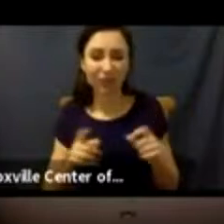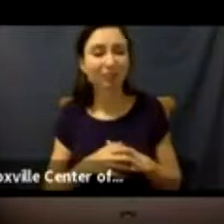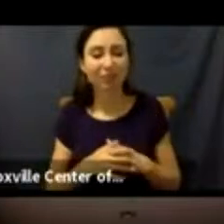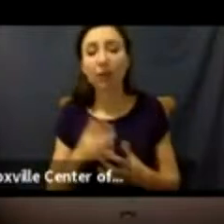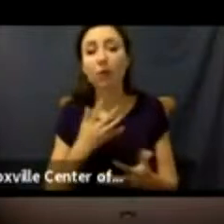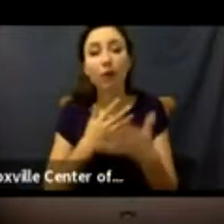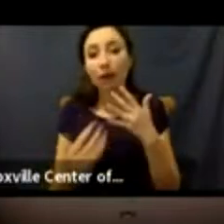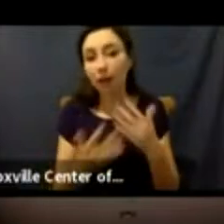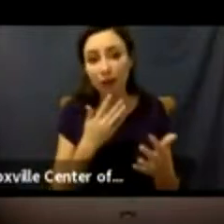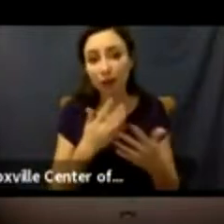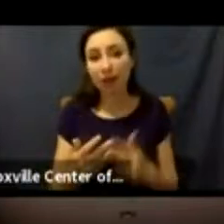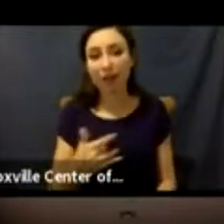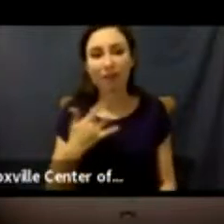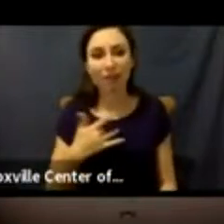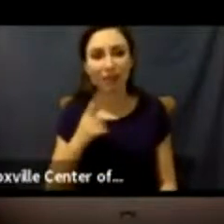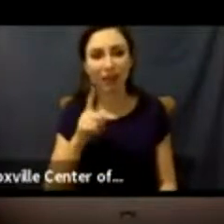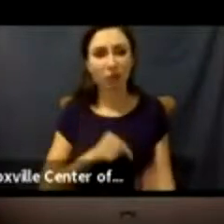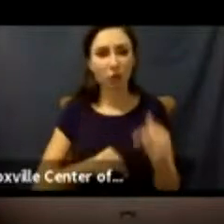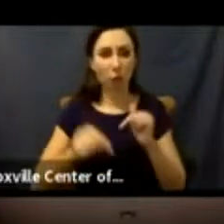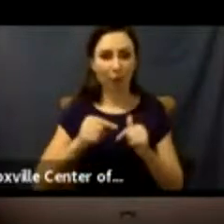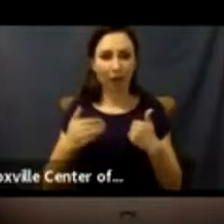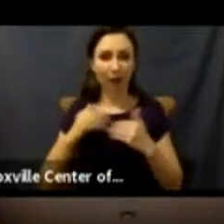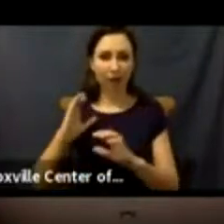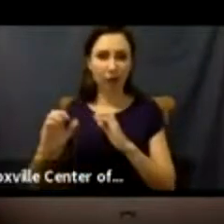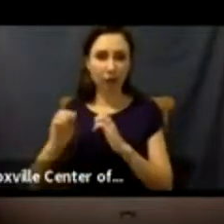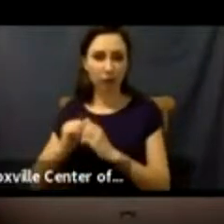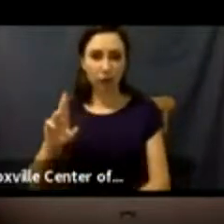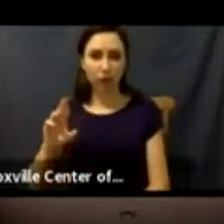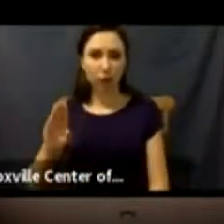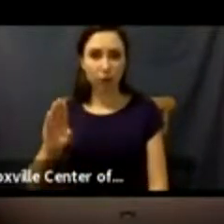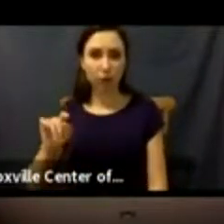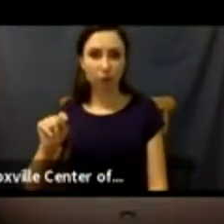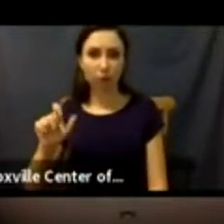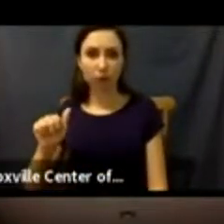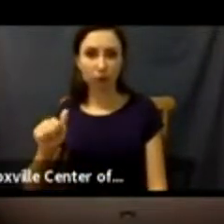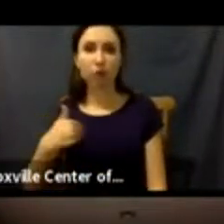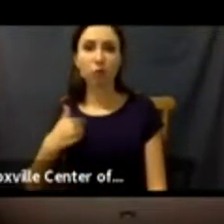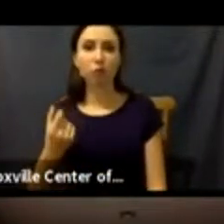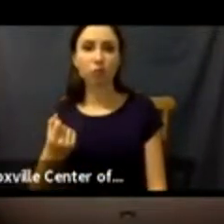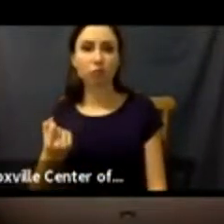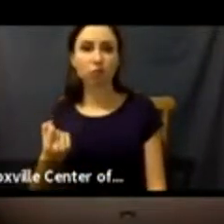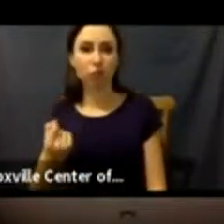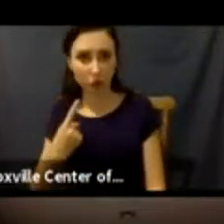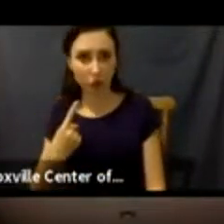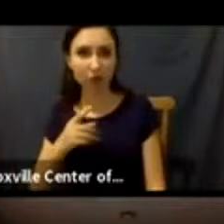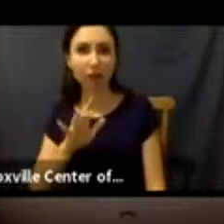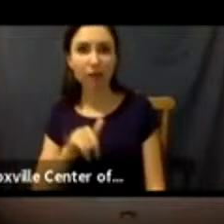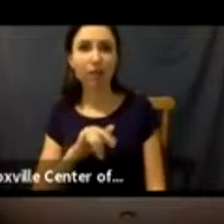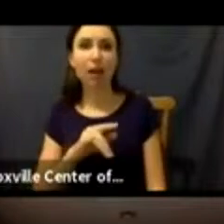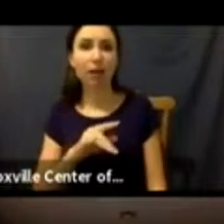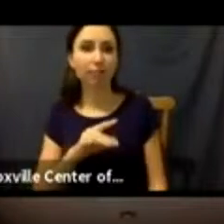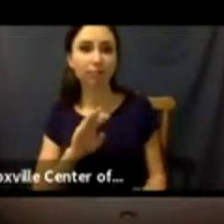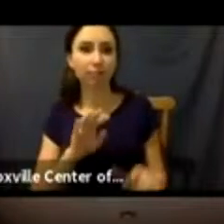anyway, I feel like I need to go back and have a conversation with her to understand that one. And,